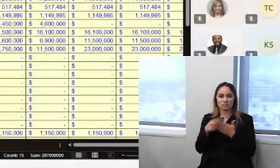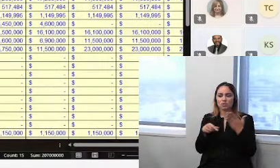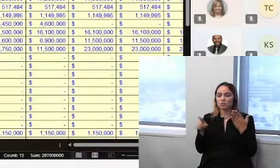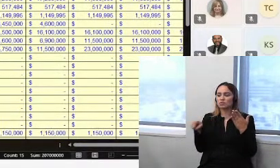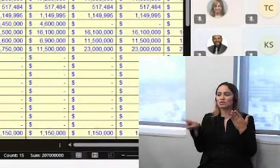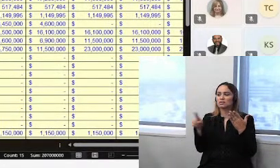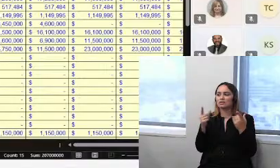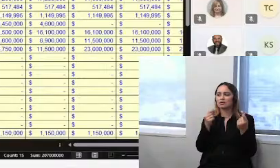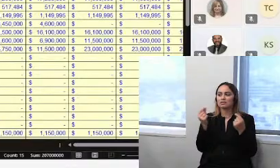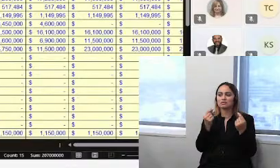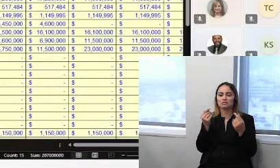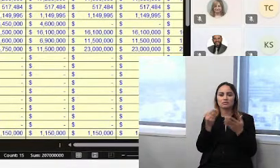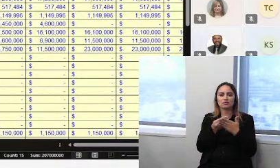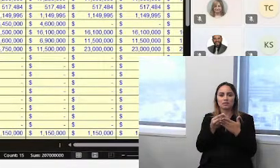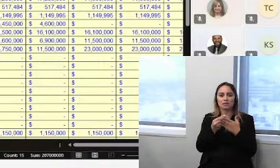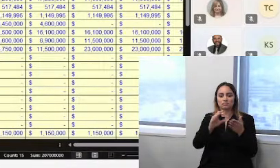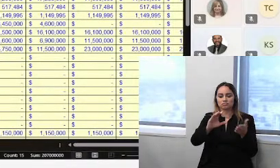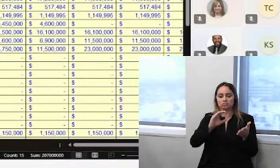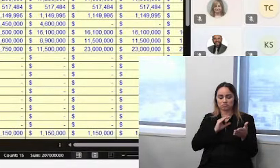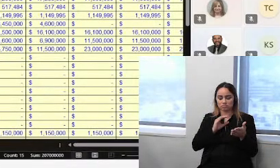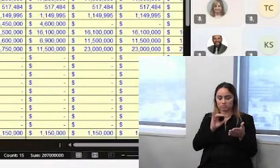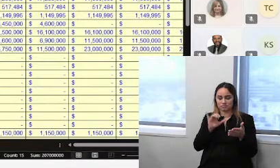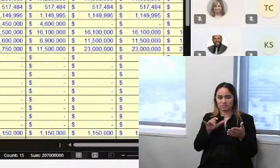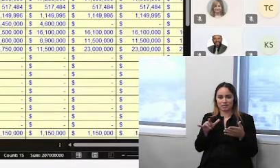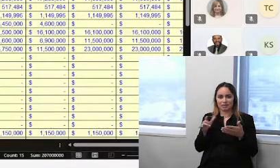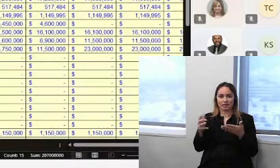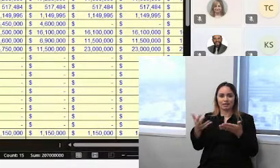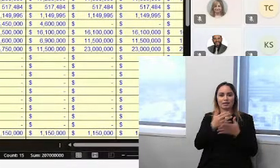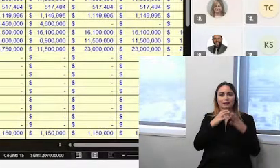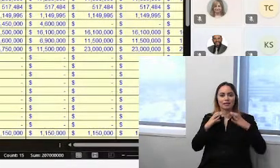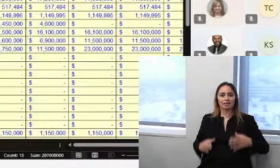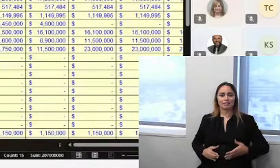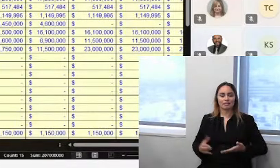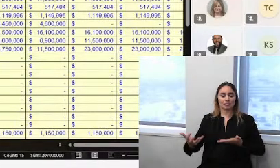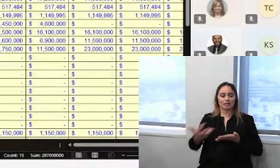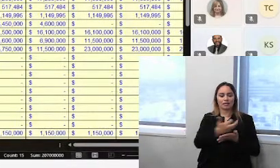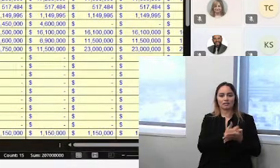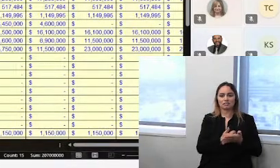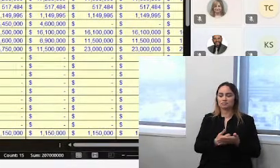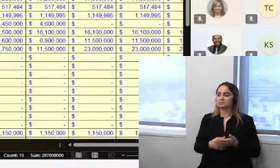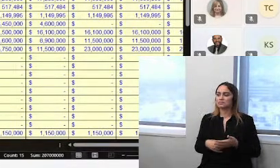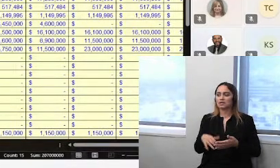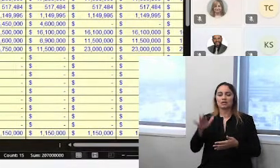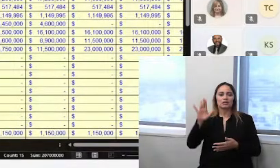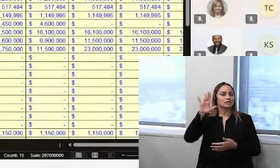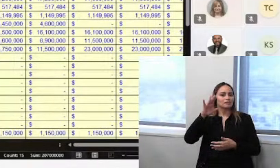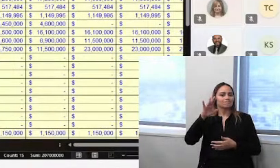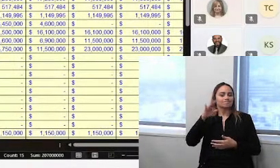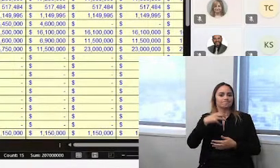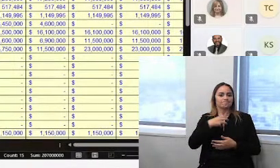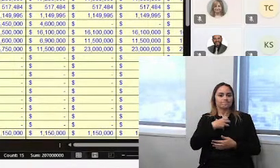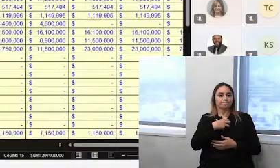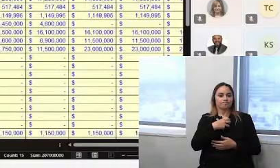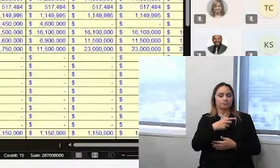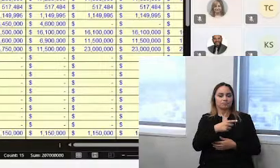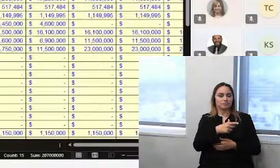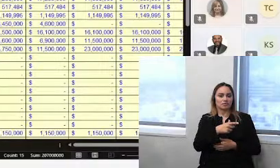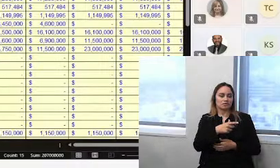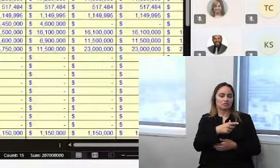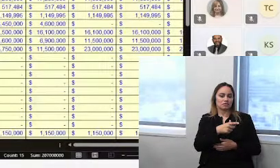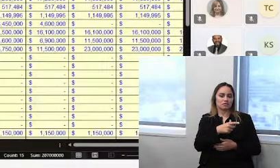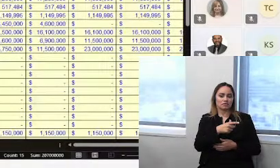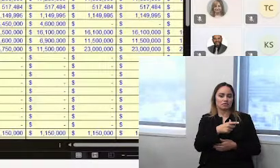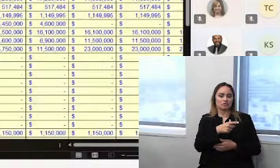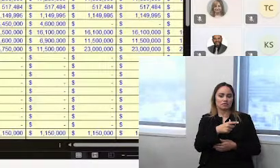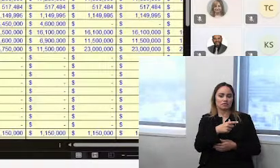of the customers? Objection as to argumentative. There's absolutely, one second, please. There was absolutely no